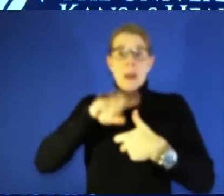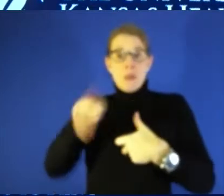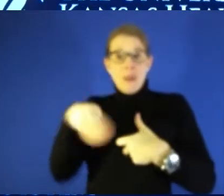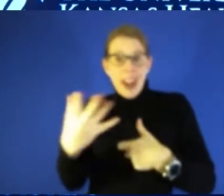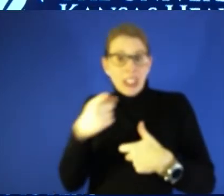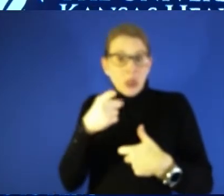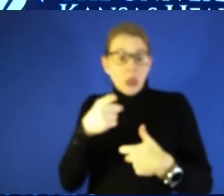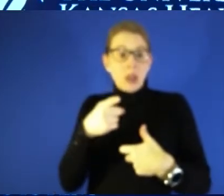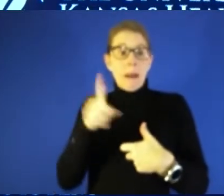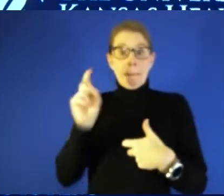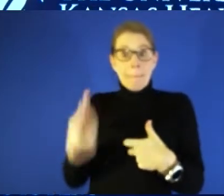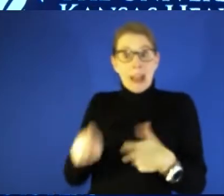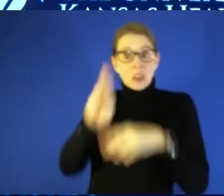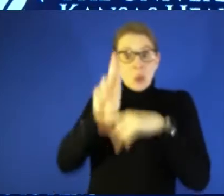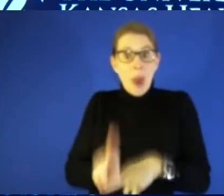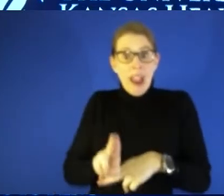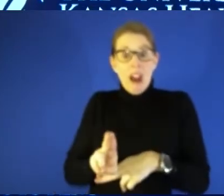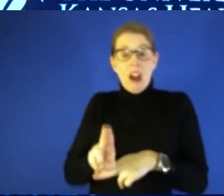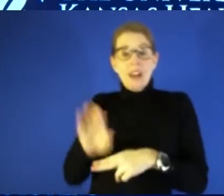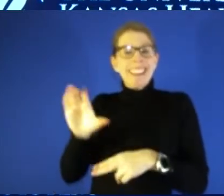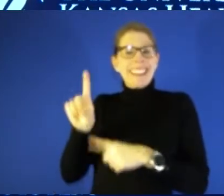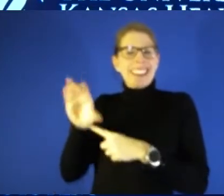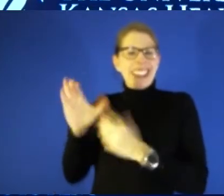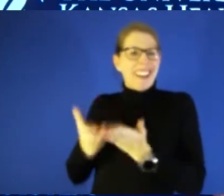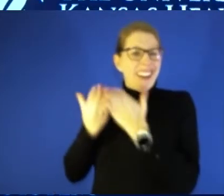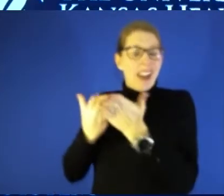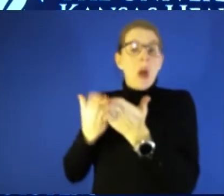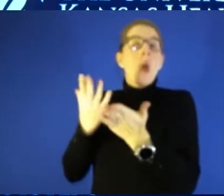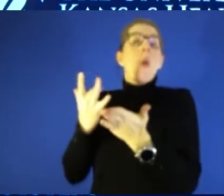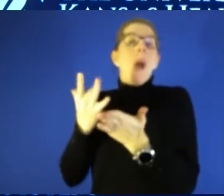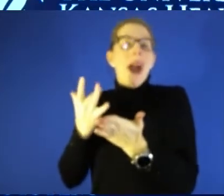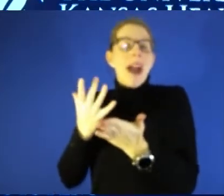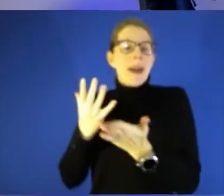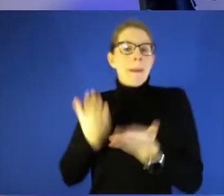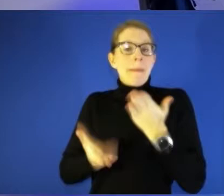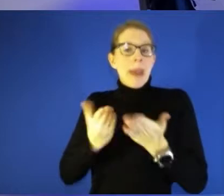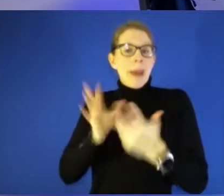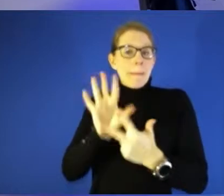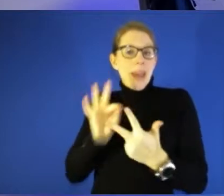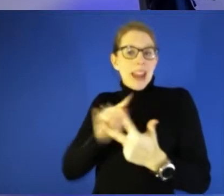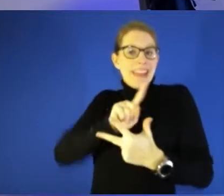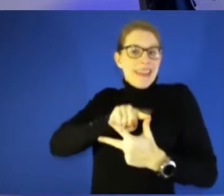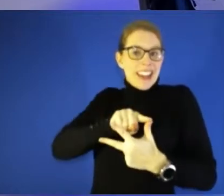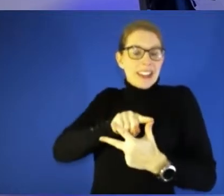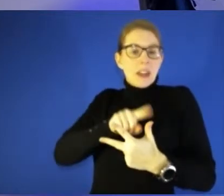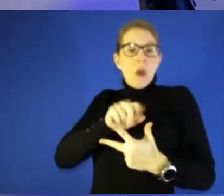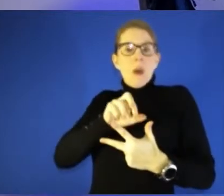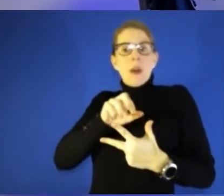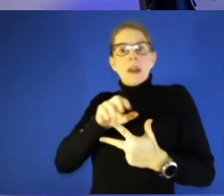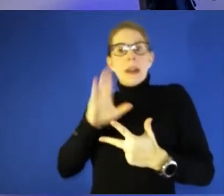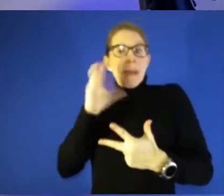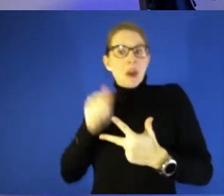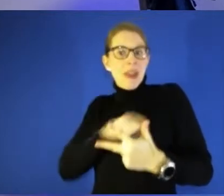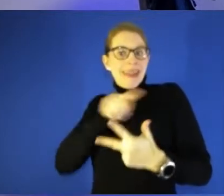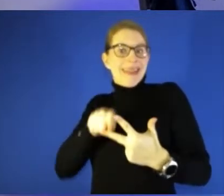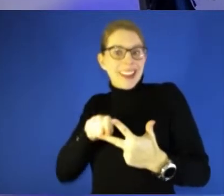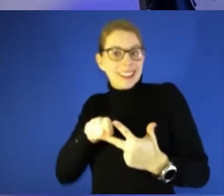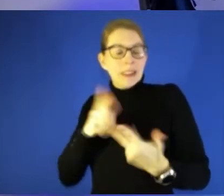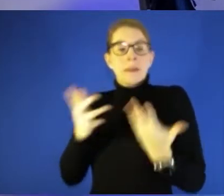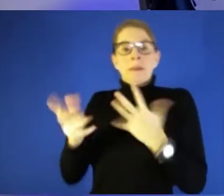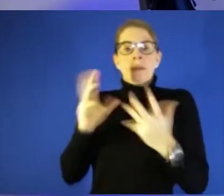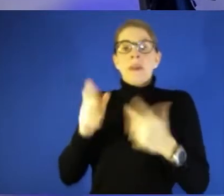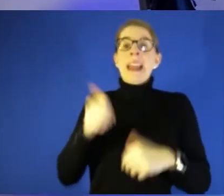wear this one. It's telling you why you might pick one mask versus another. Sure. And when you say double masking, any type of double